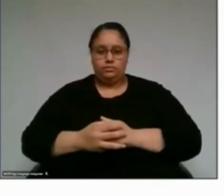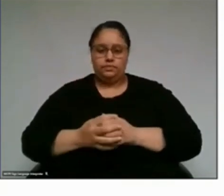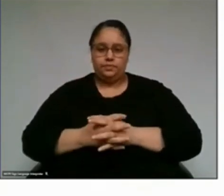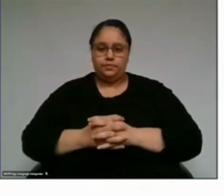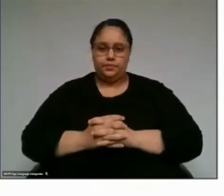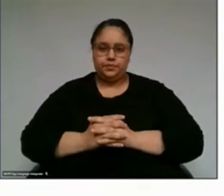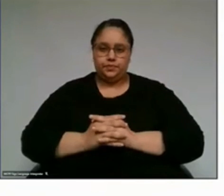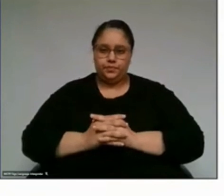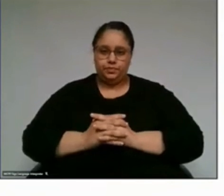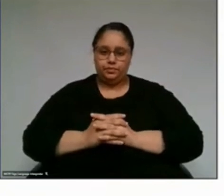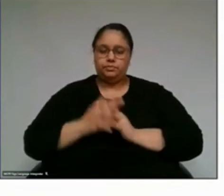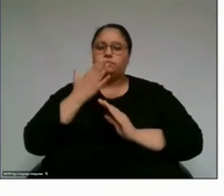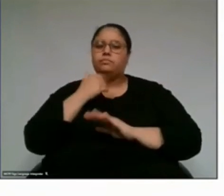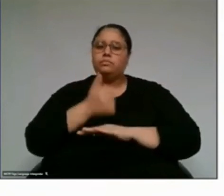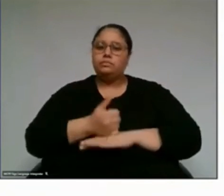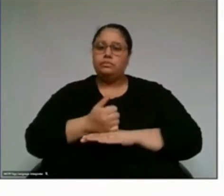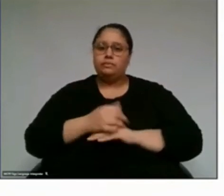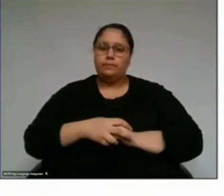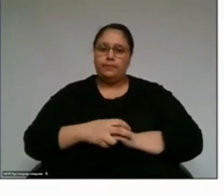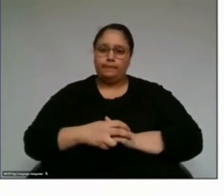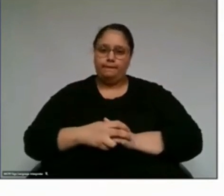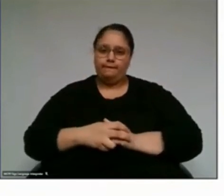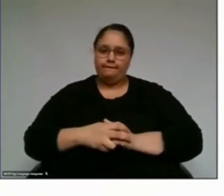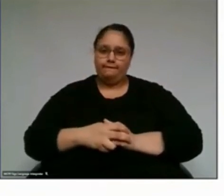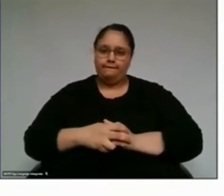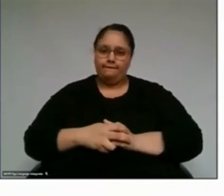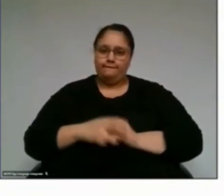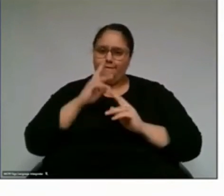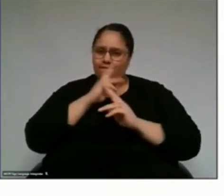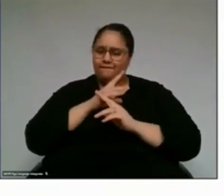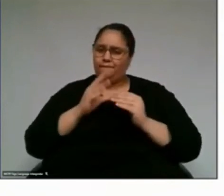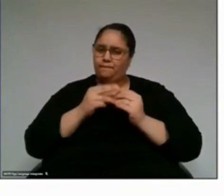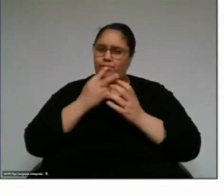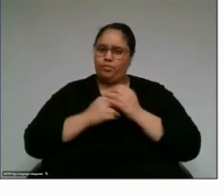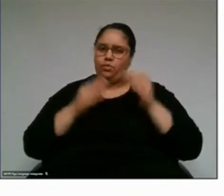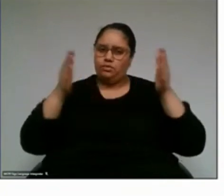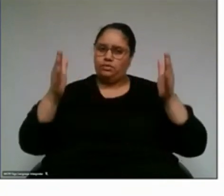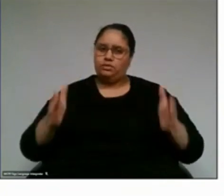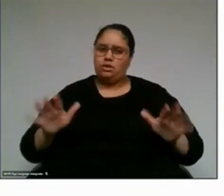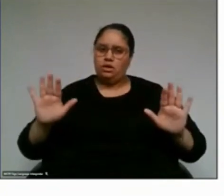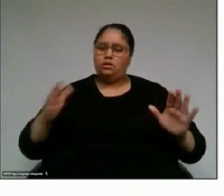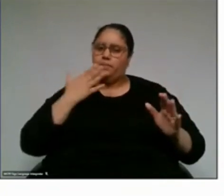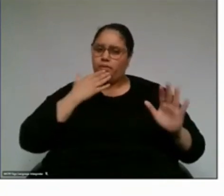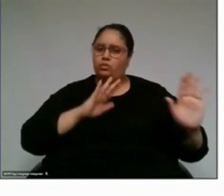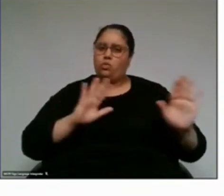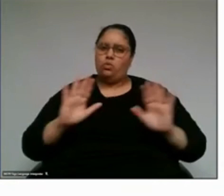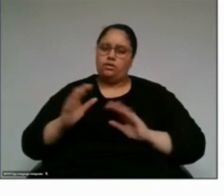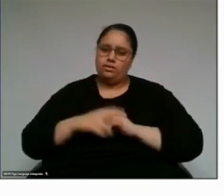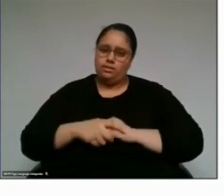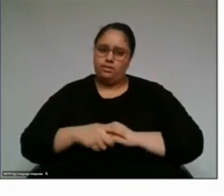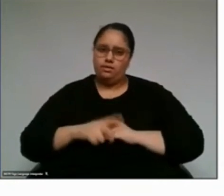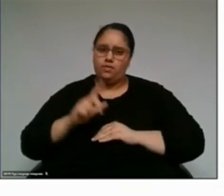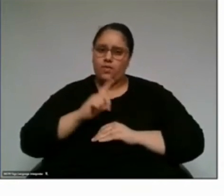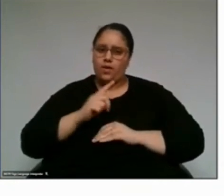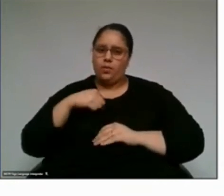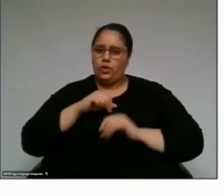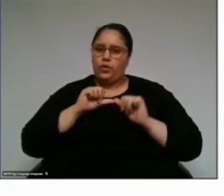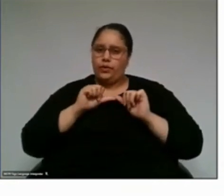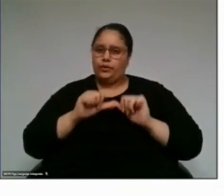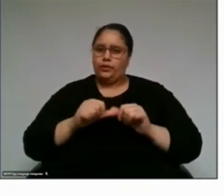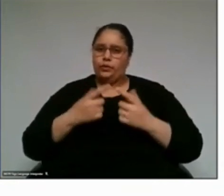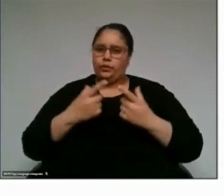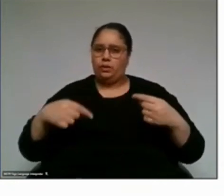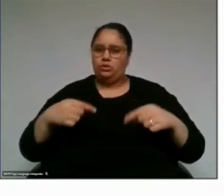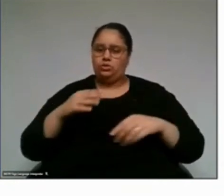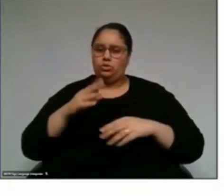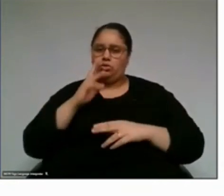Honourable Member, if you can just take your seat. Honourable members on both sides of the House, could we have some order, please, so that we can continue with the